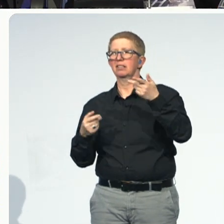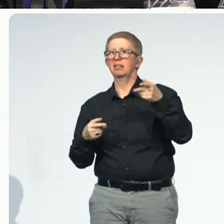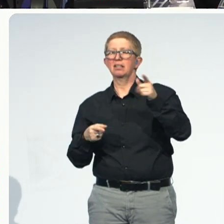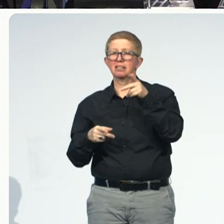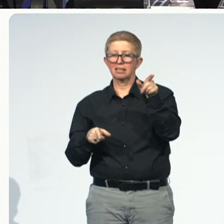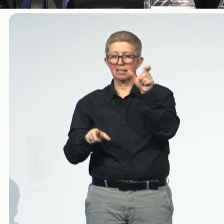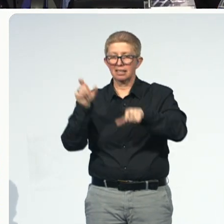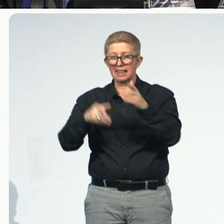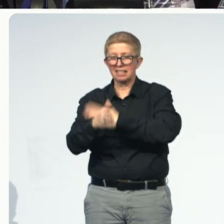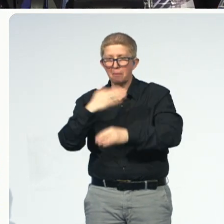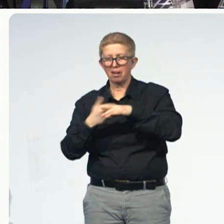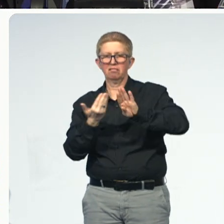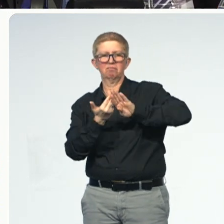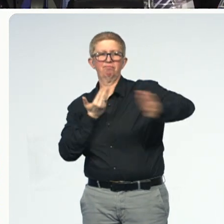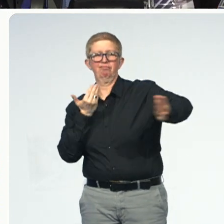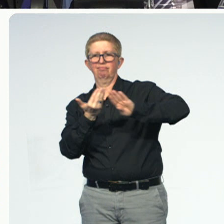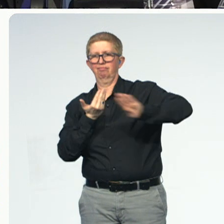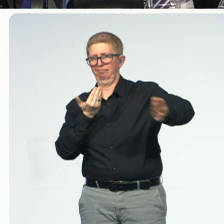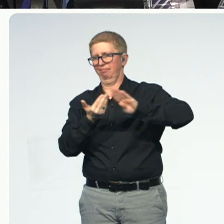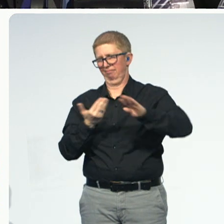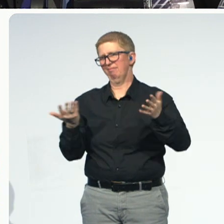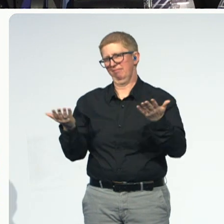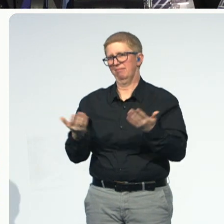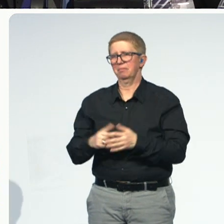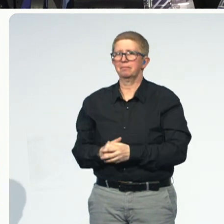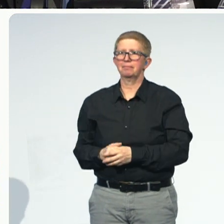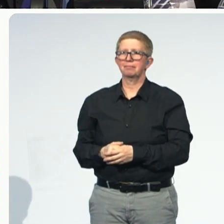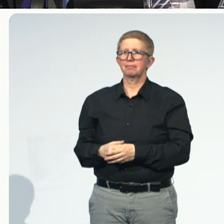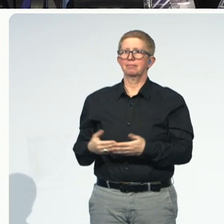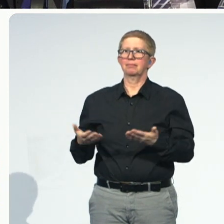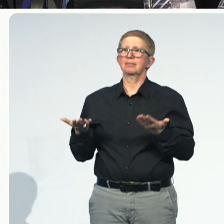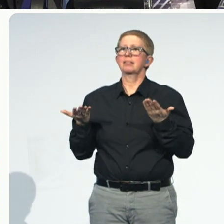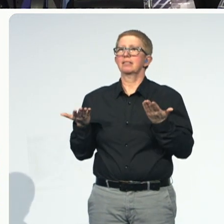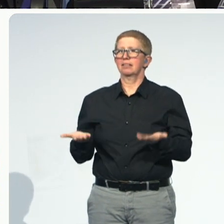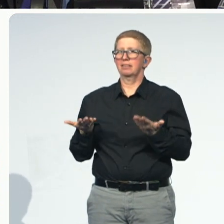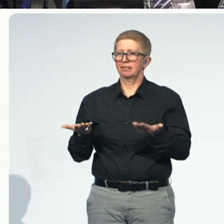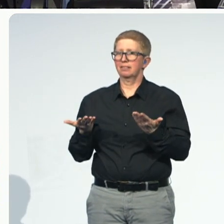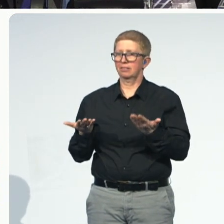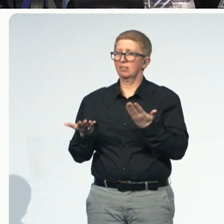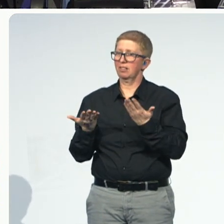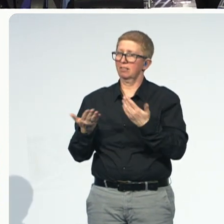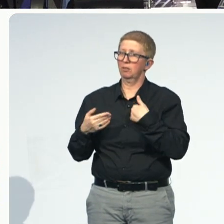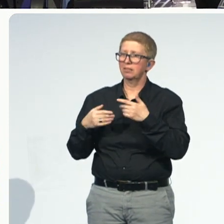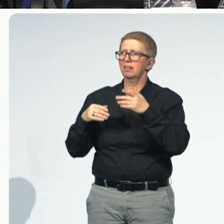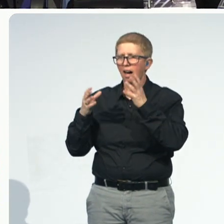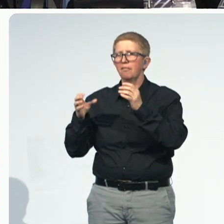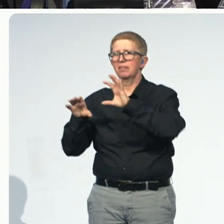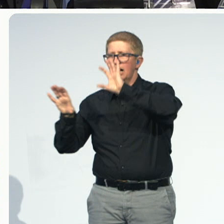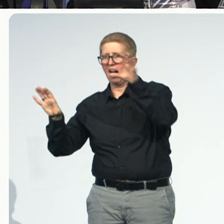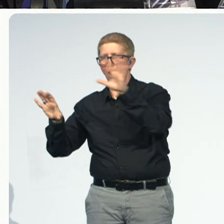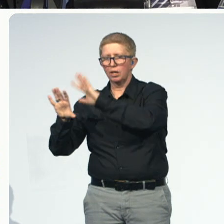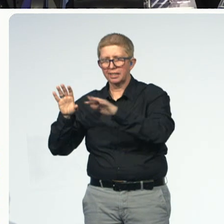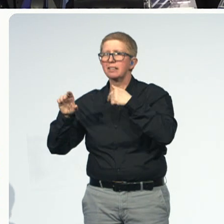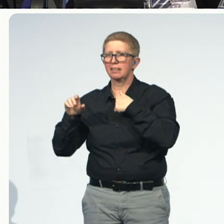CELCO program has been extended its impact to other places at different levels. We helped to establish a CELCO program in